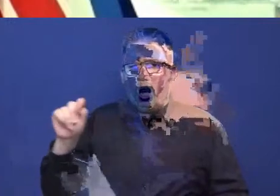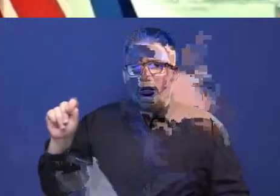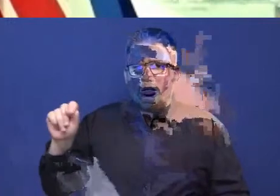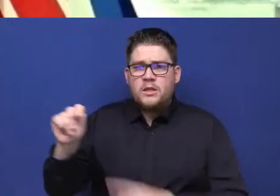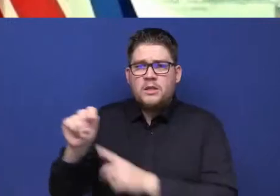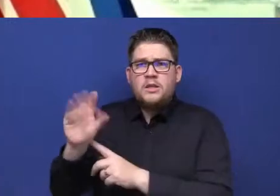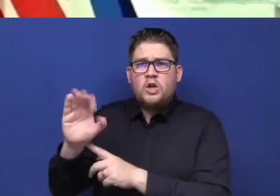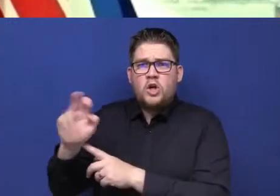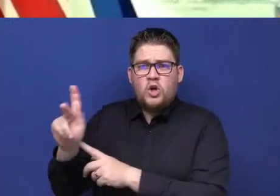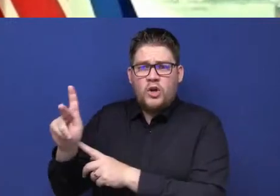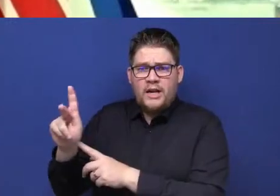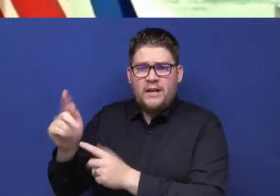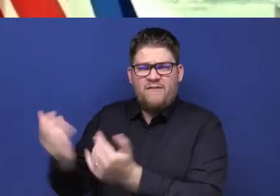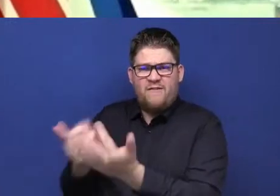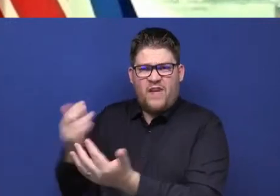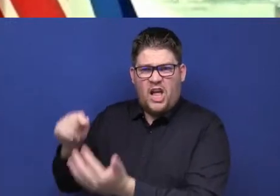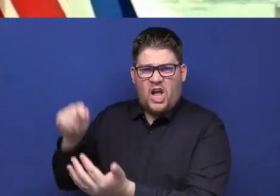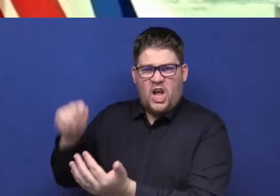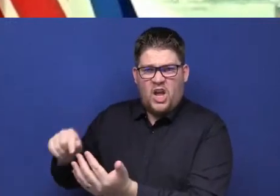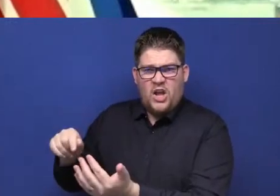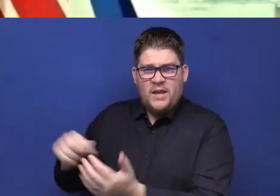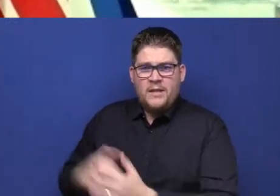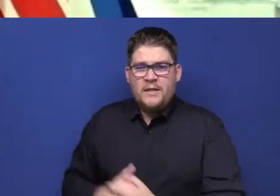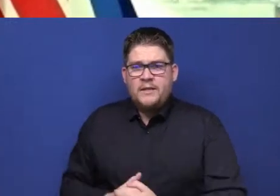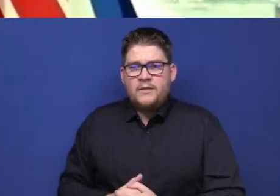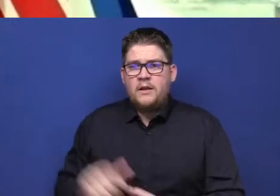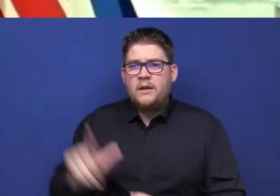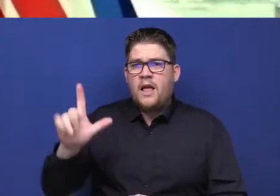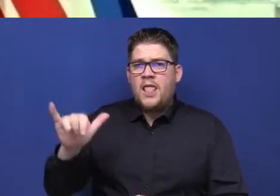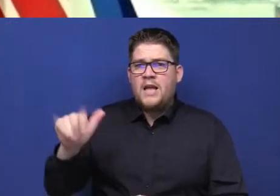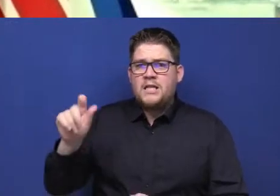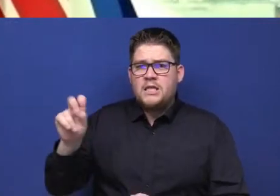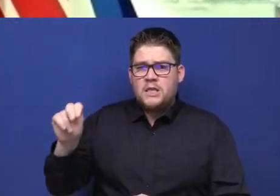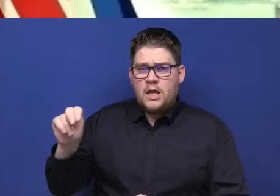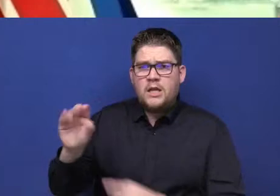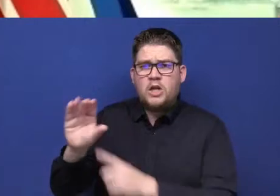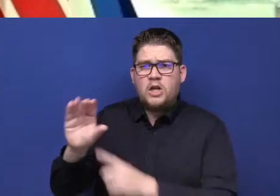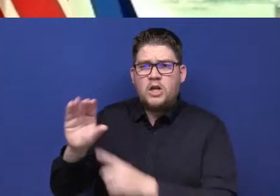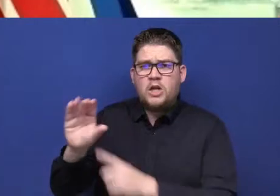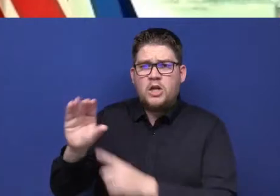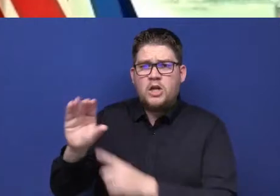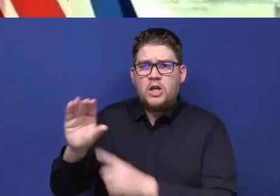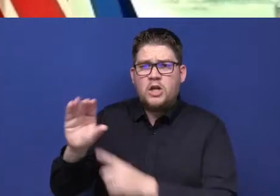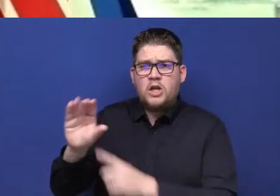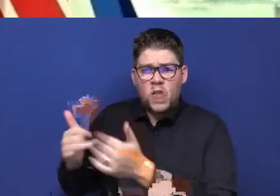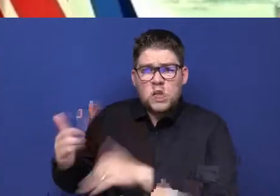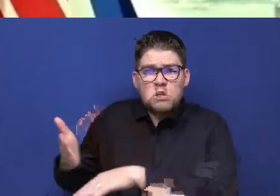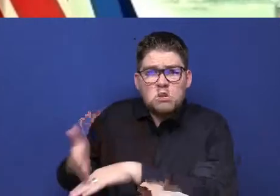to their alert status? Thanks, I'll refer that question to Todd Nessman.